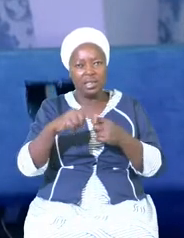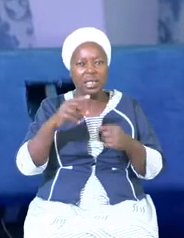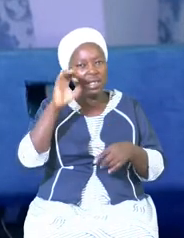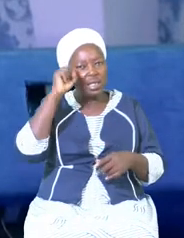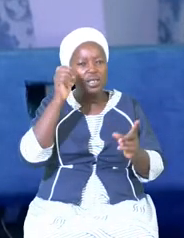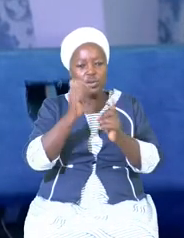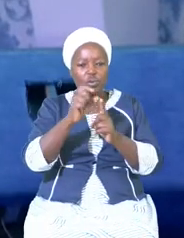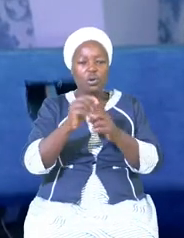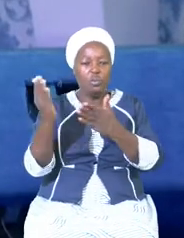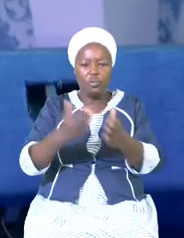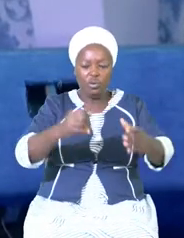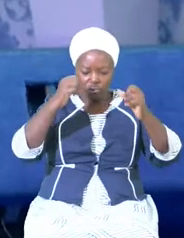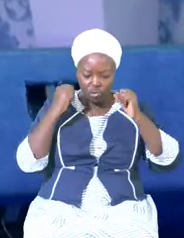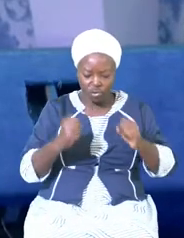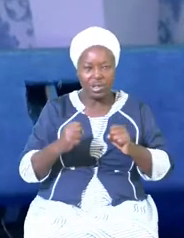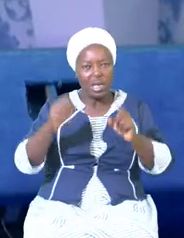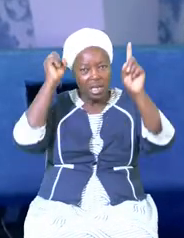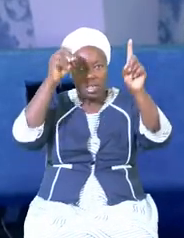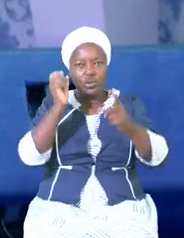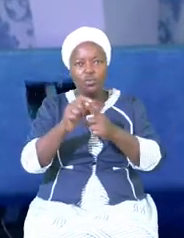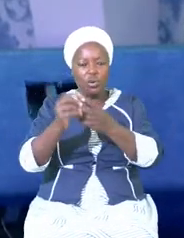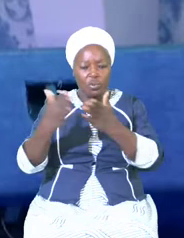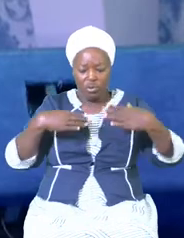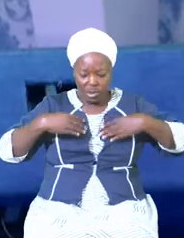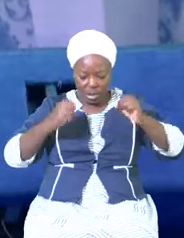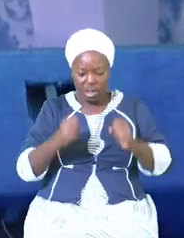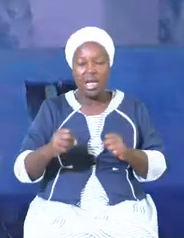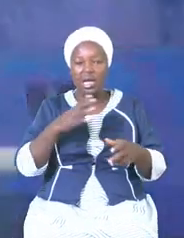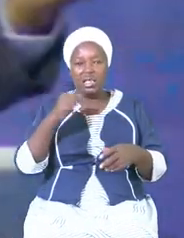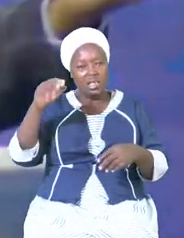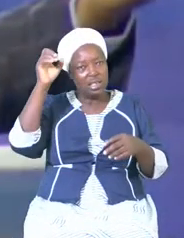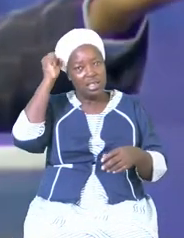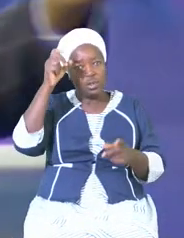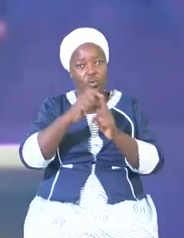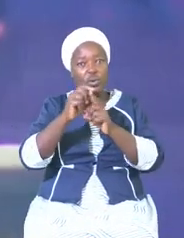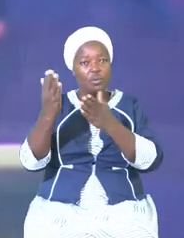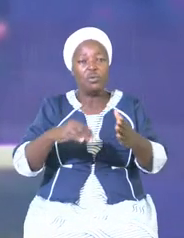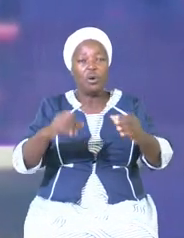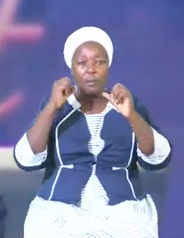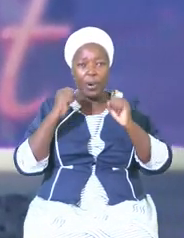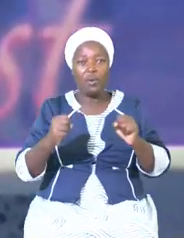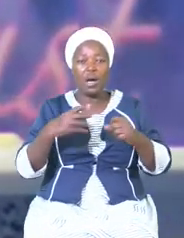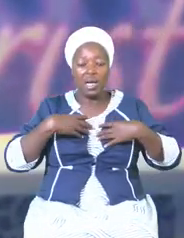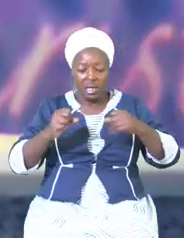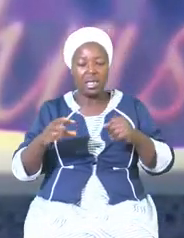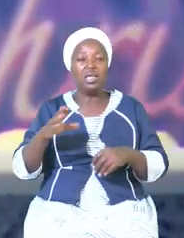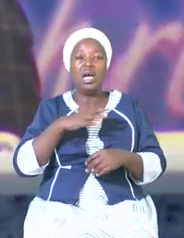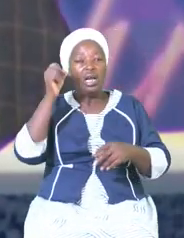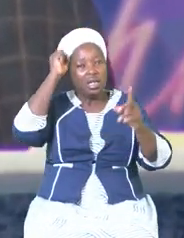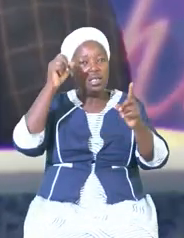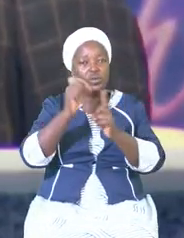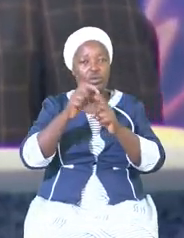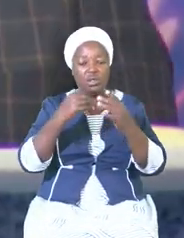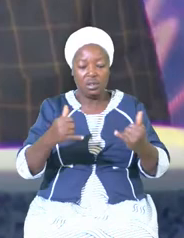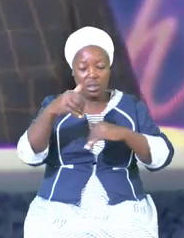strength, it's what brought healing, it's what brought power, it's what tonight is still the same. Jesus Christ, the same